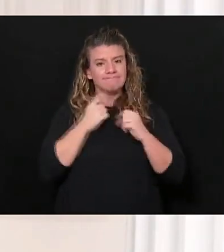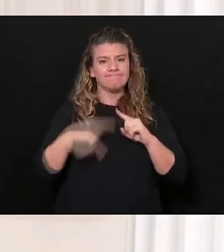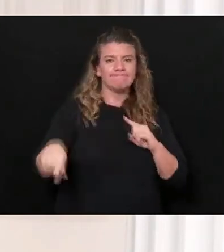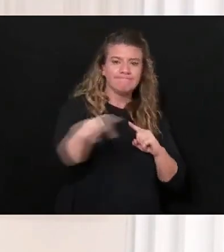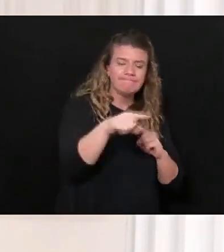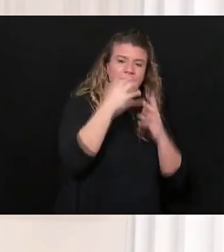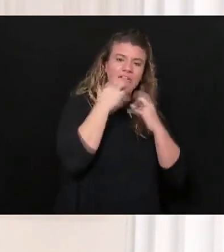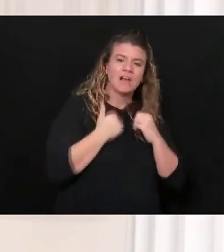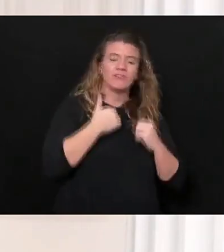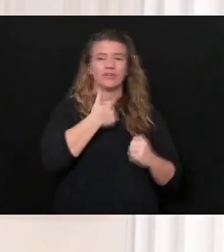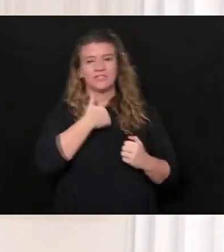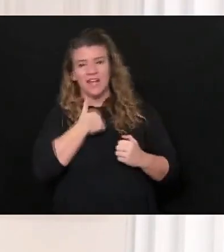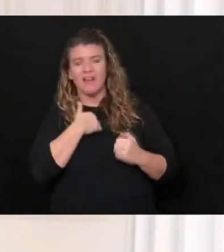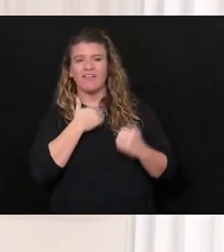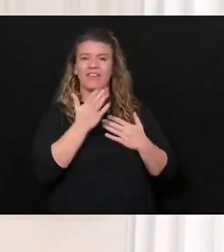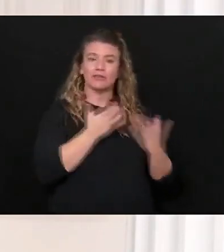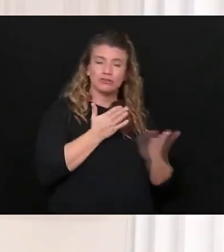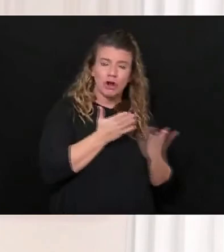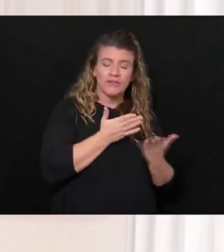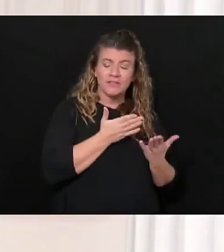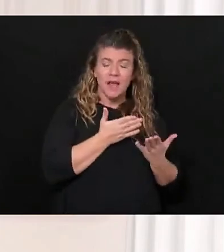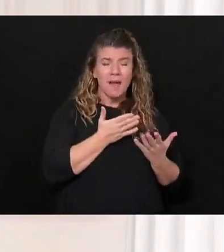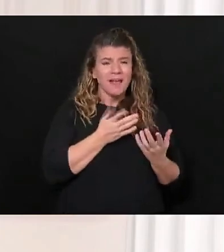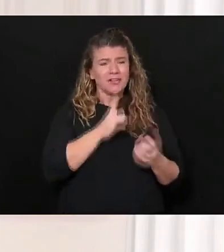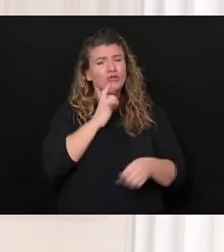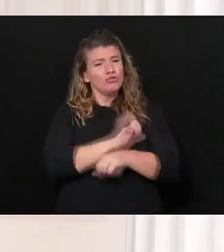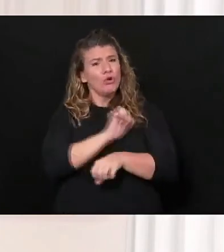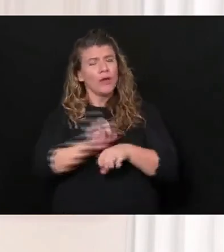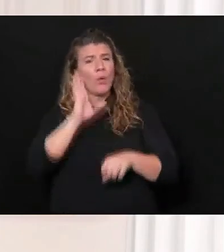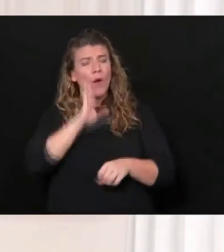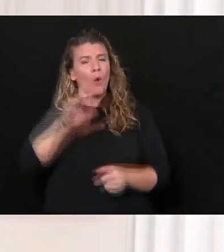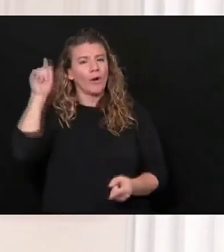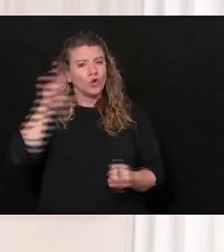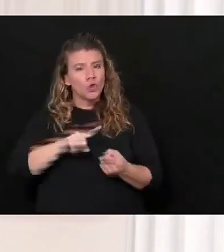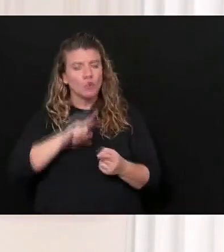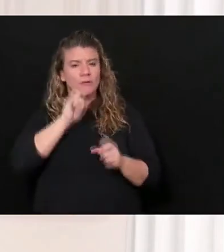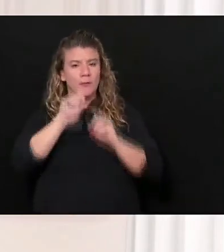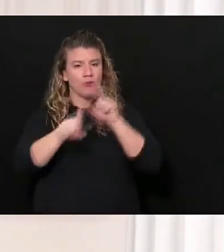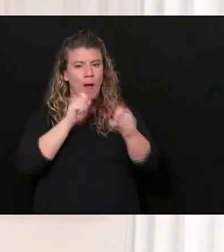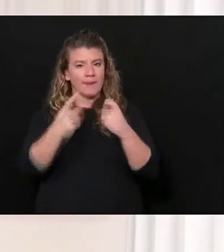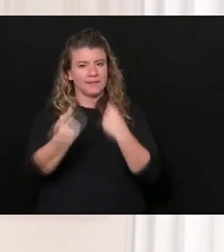it absolutely does reduce the droplets or the aerosols that